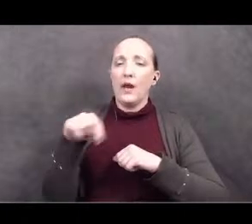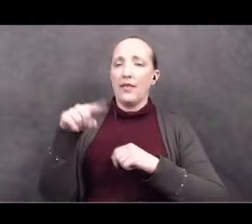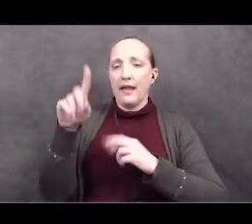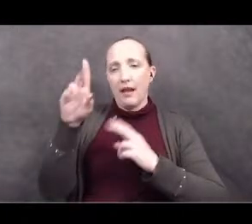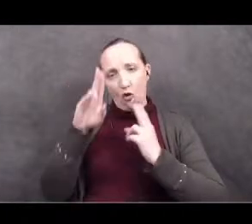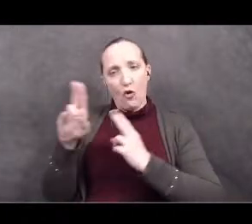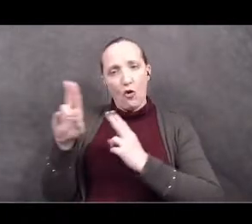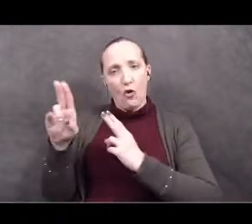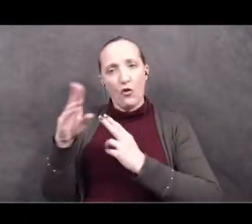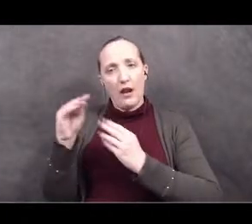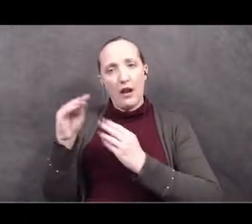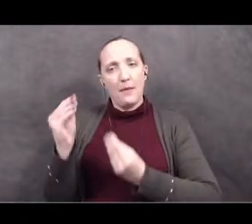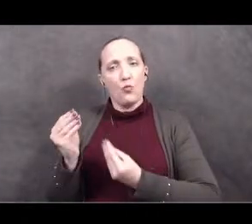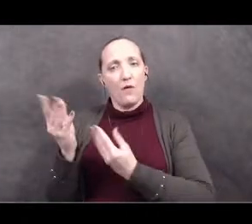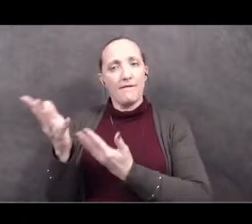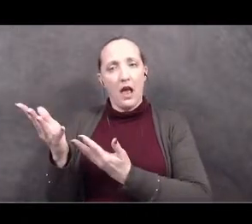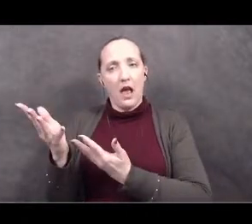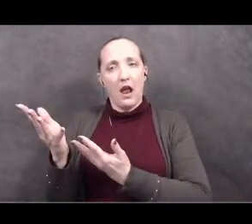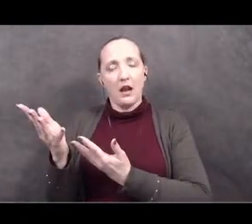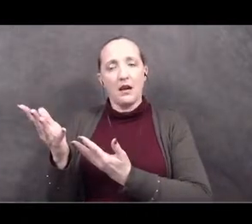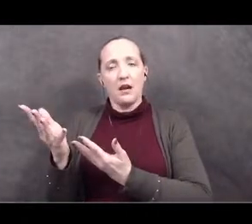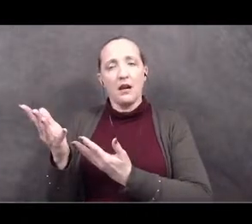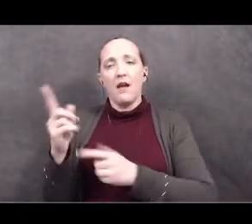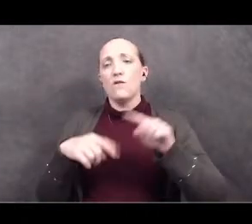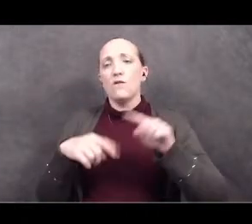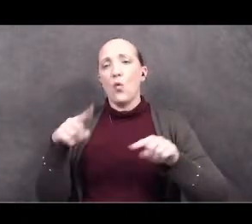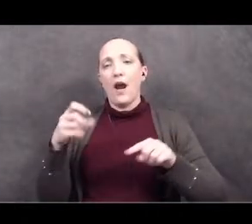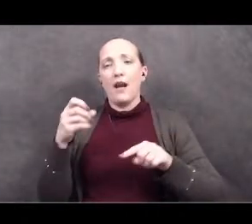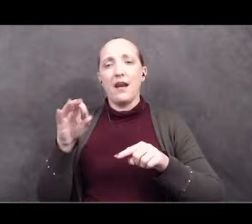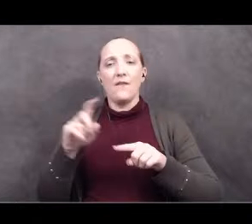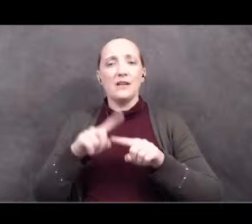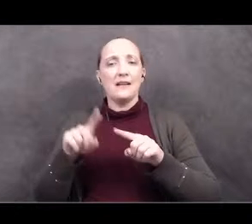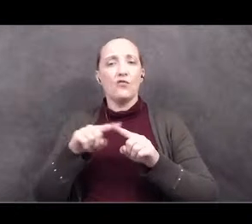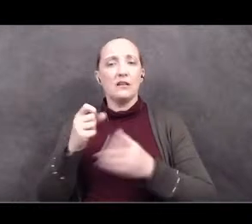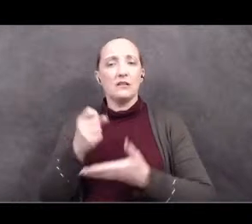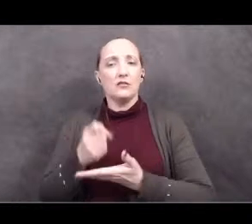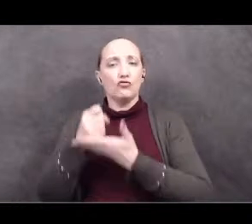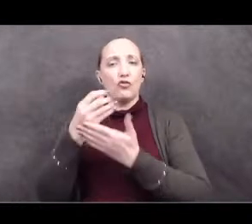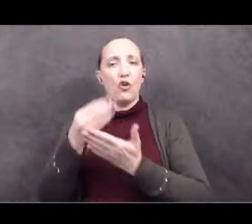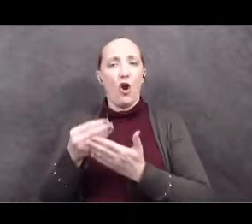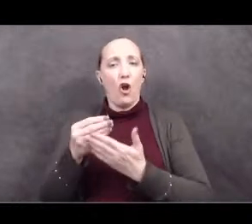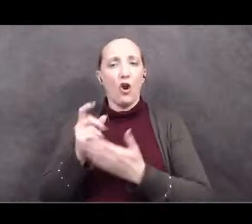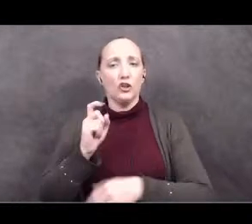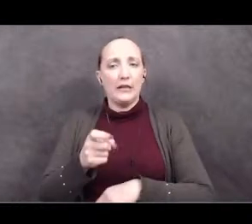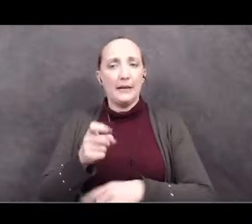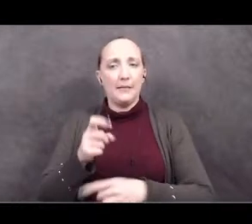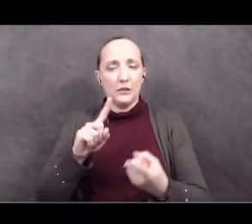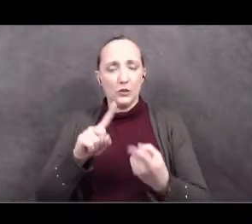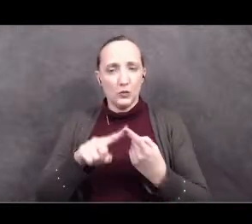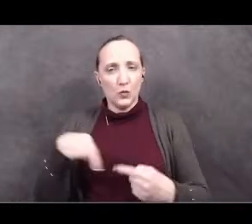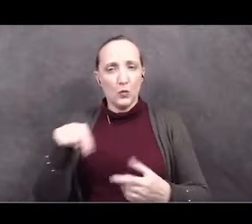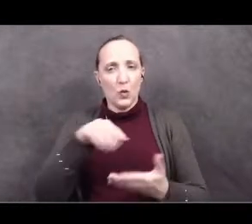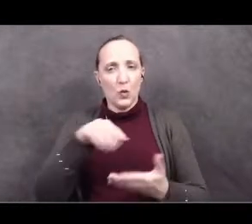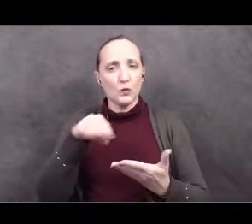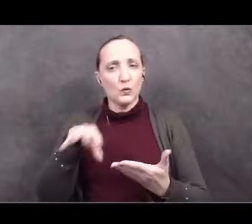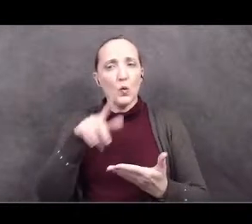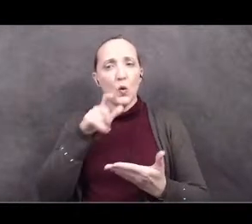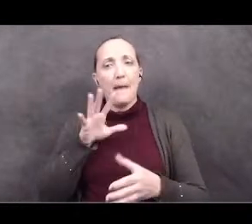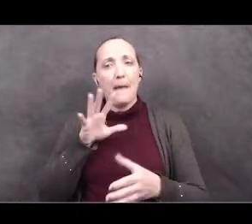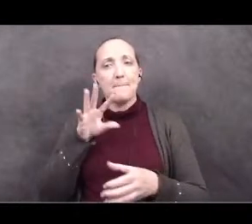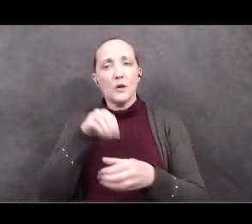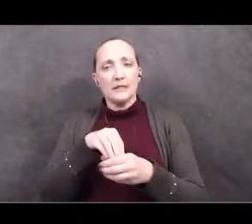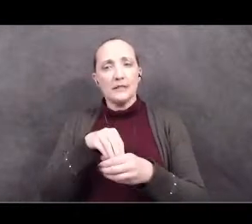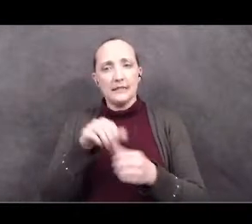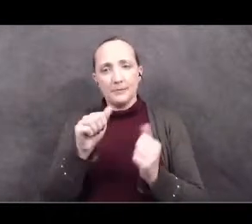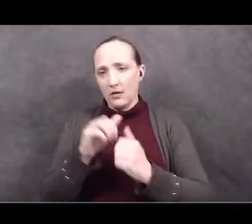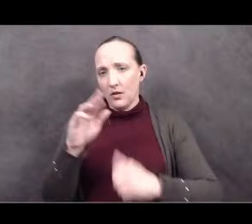they provide uh uh a variety of different scholarships to the students who are participate in in the